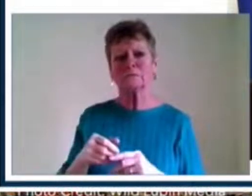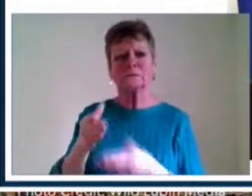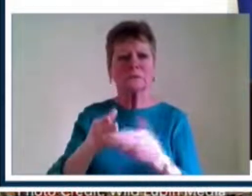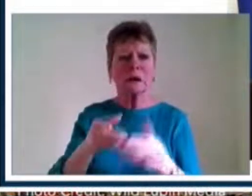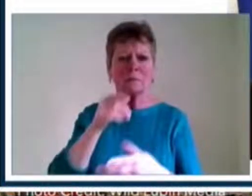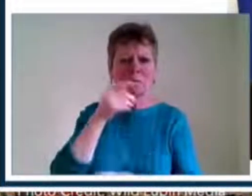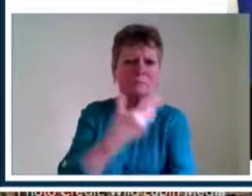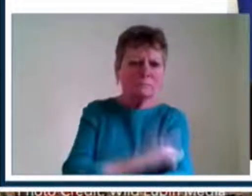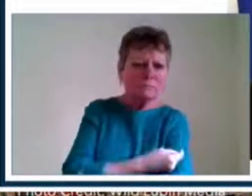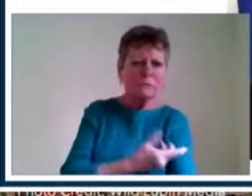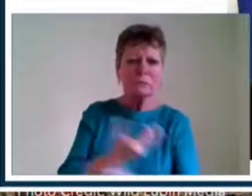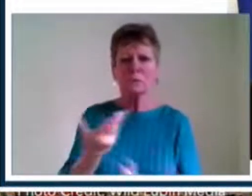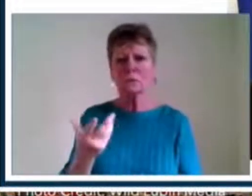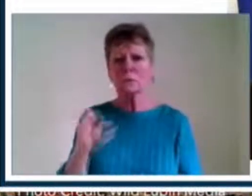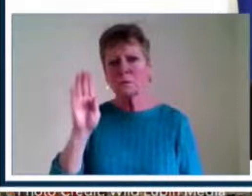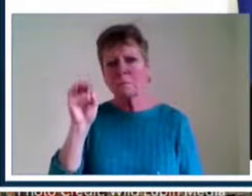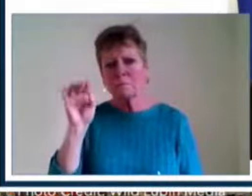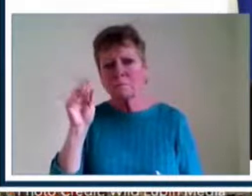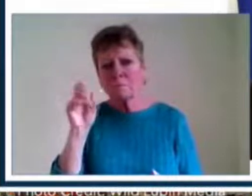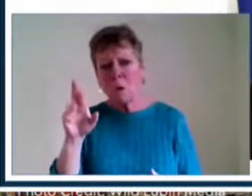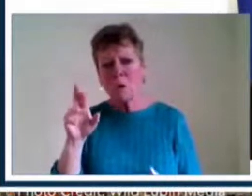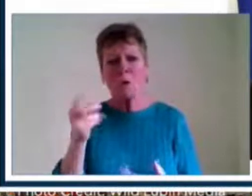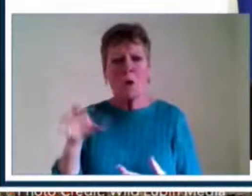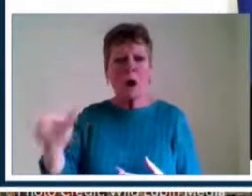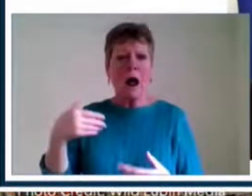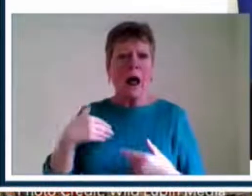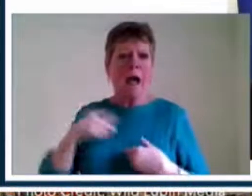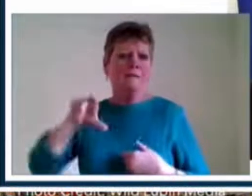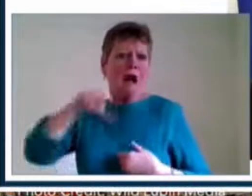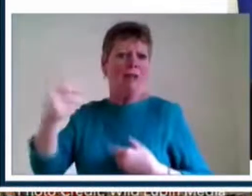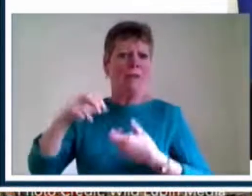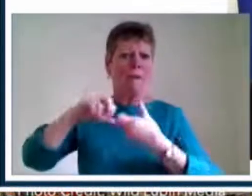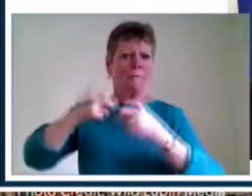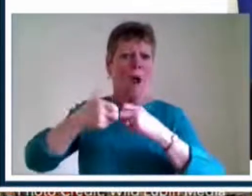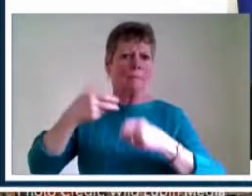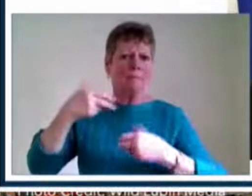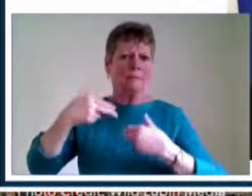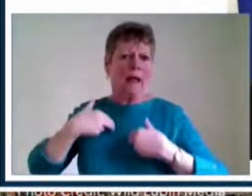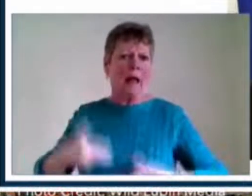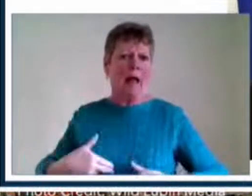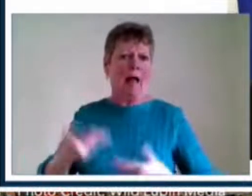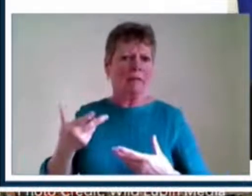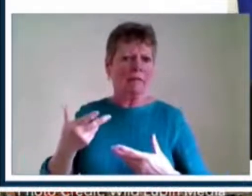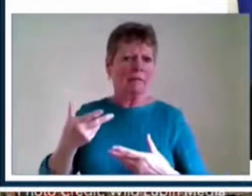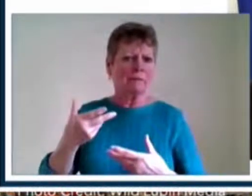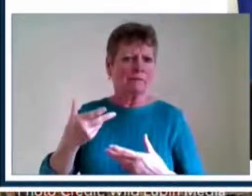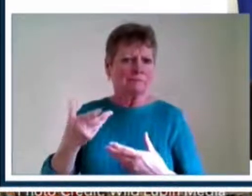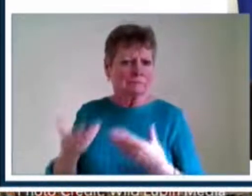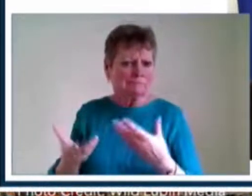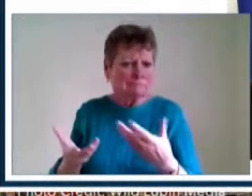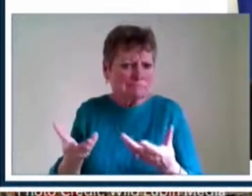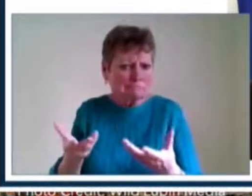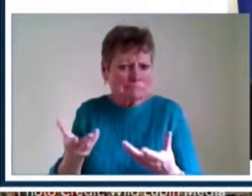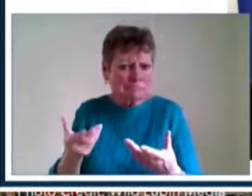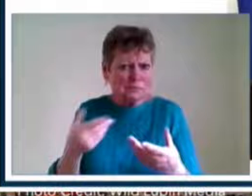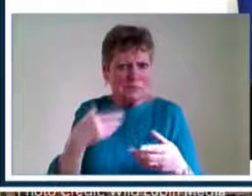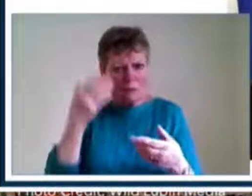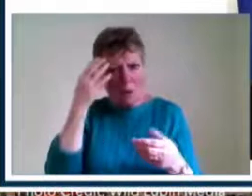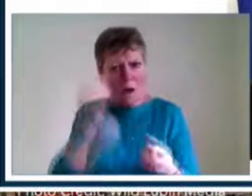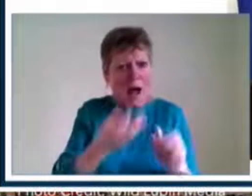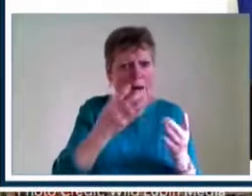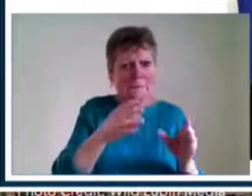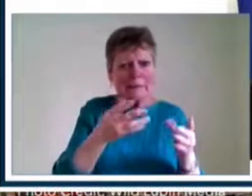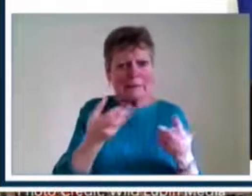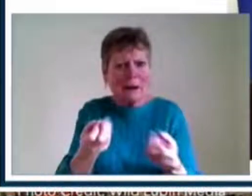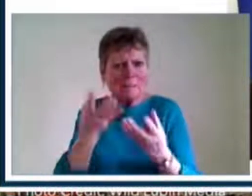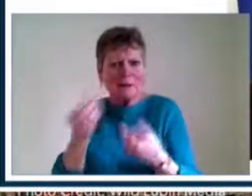or perhaps if there was underlying conditions that apply to all of them. I don't know that we've seen any particular breakdown for this particular